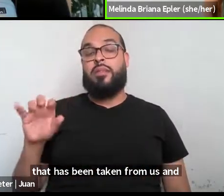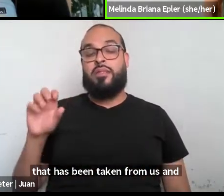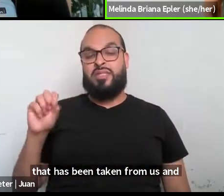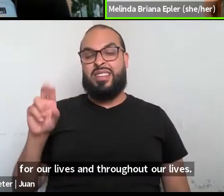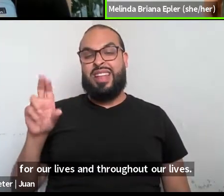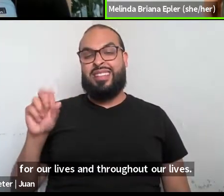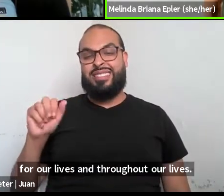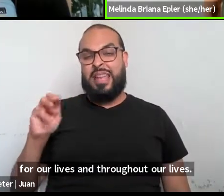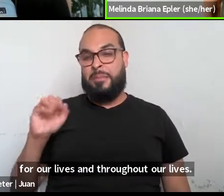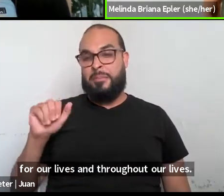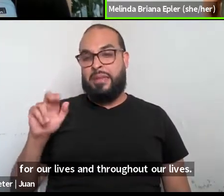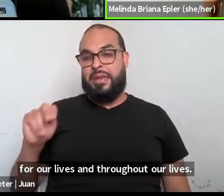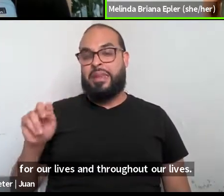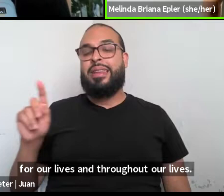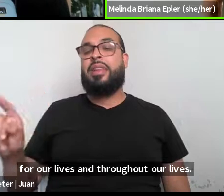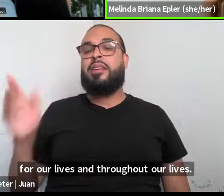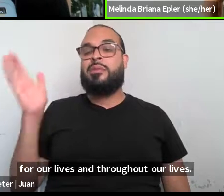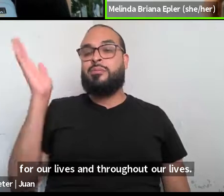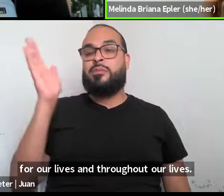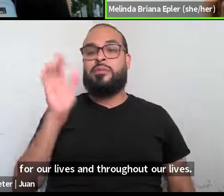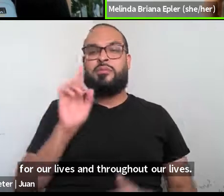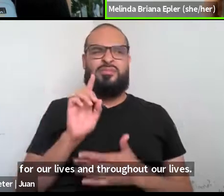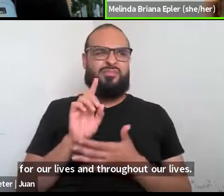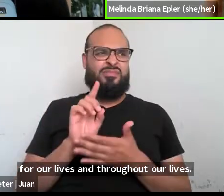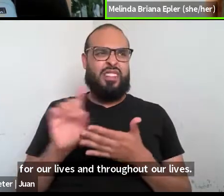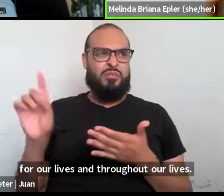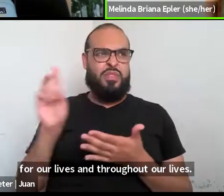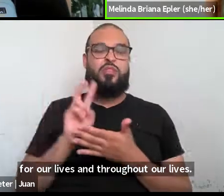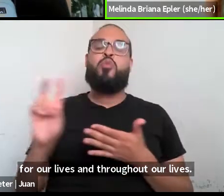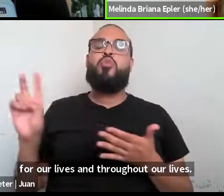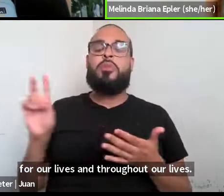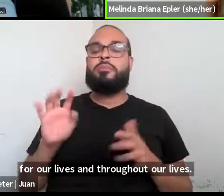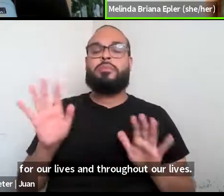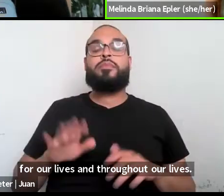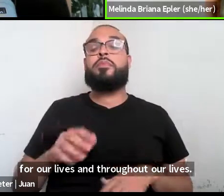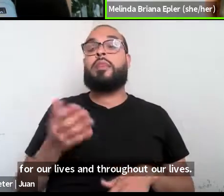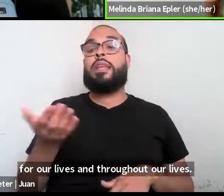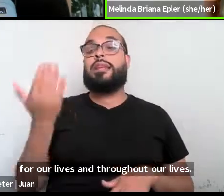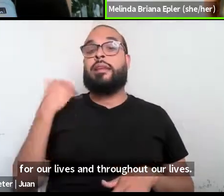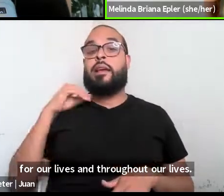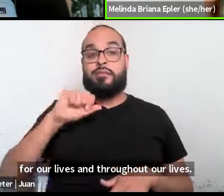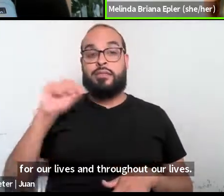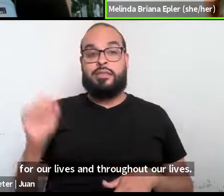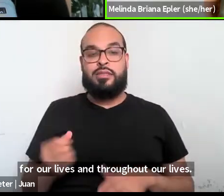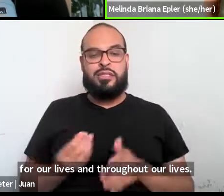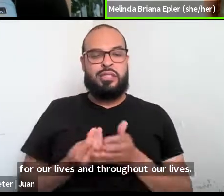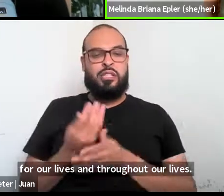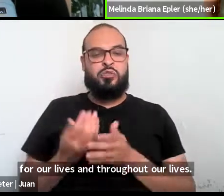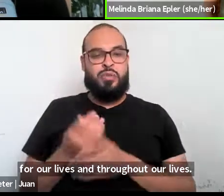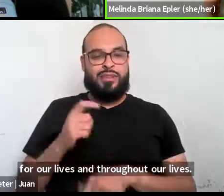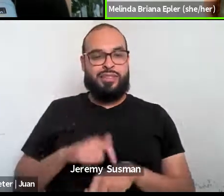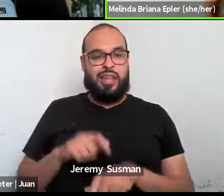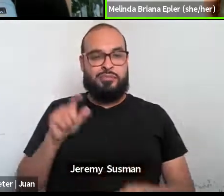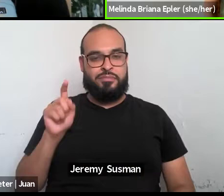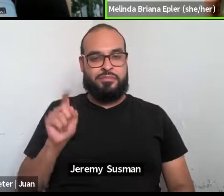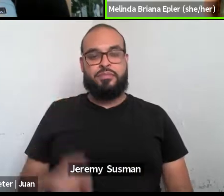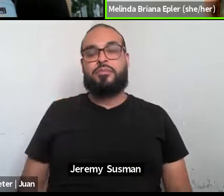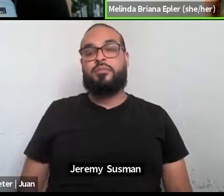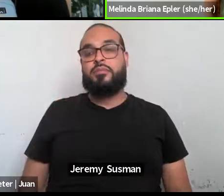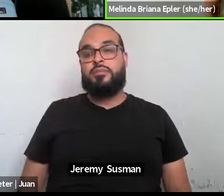spoke last season, or 2 seasons ago in the spring. We had a conversation about